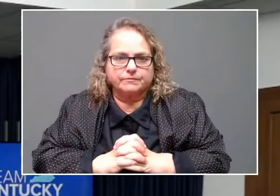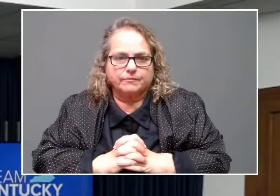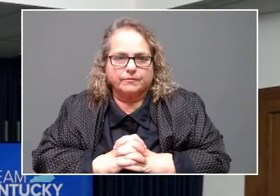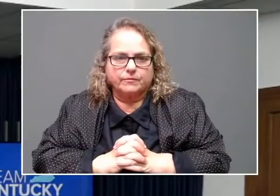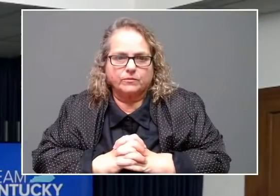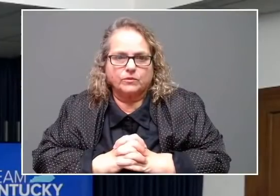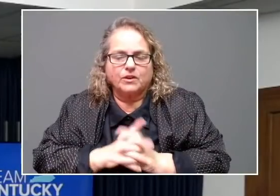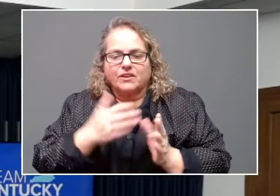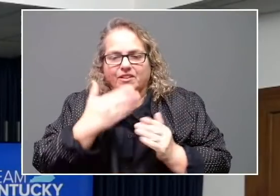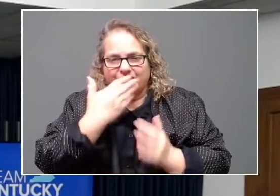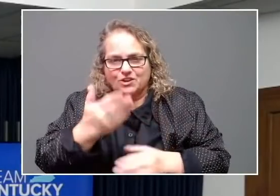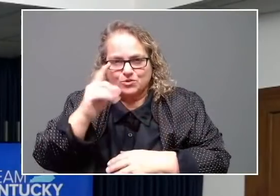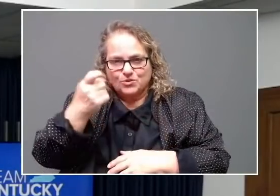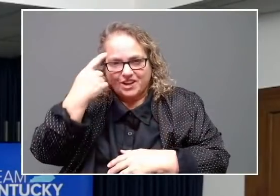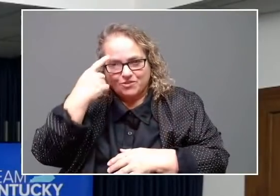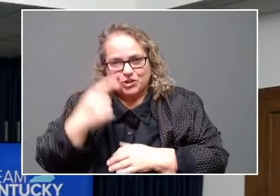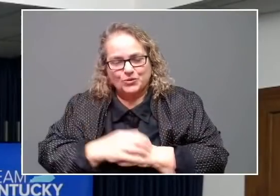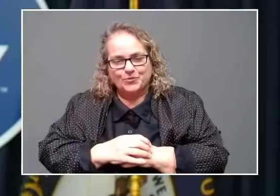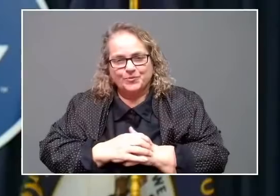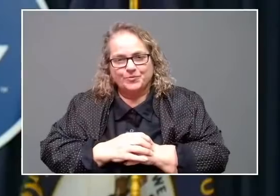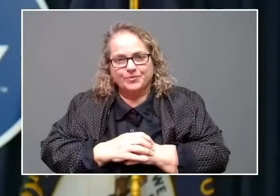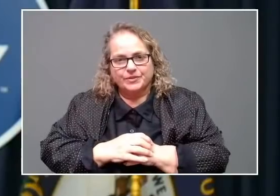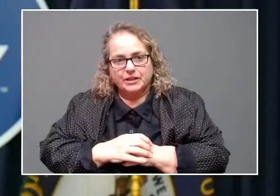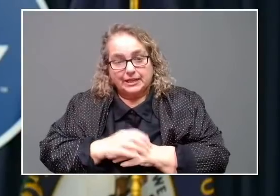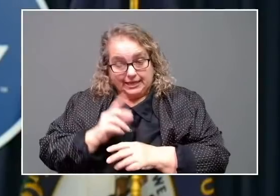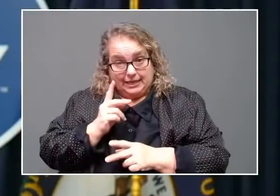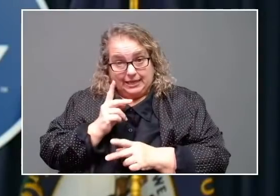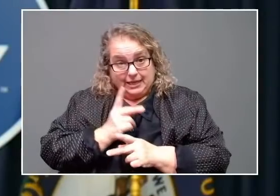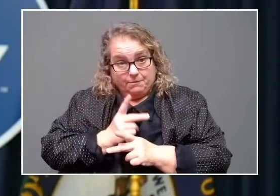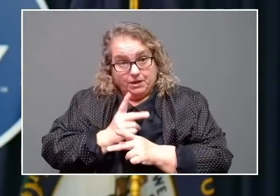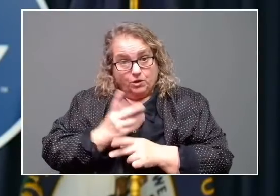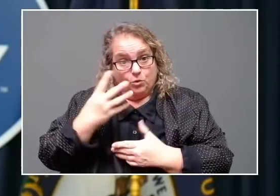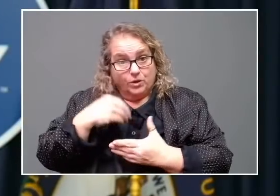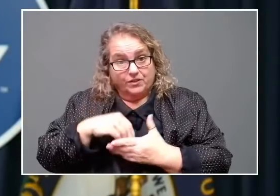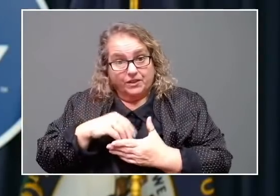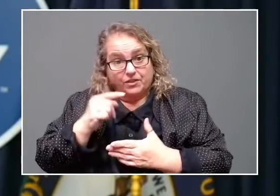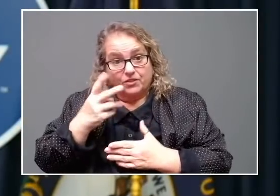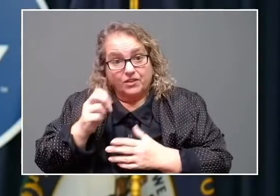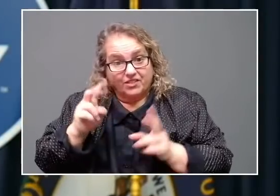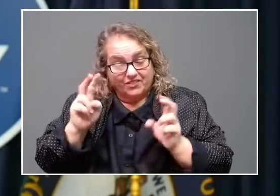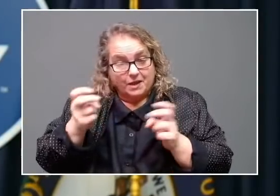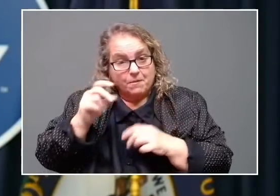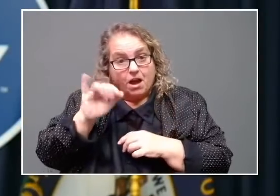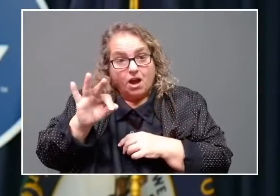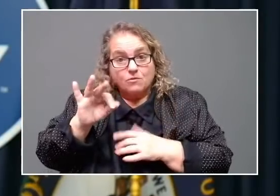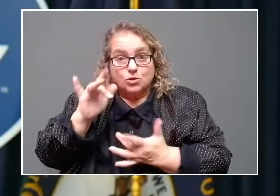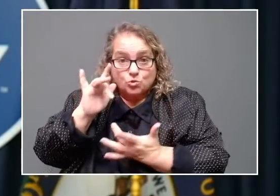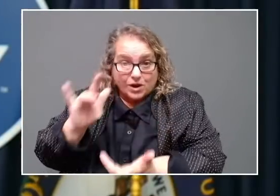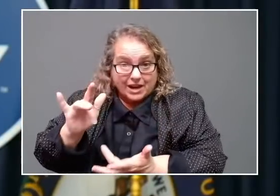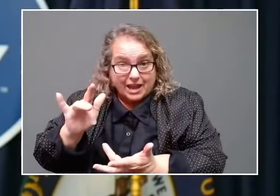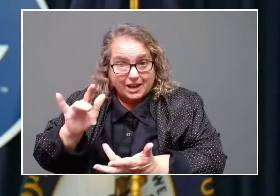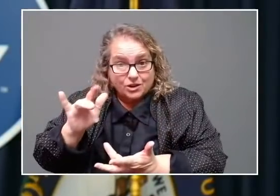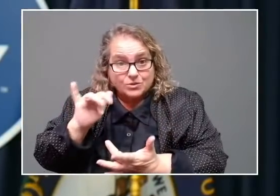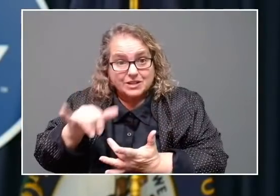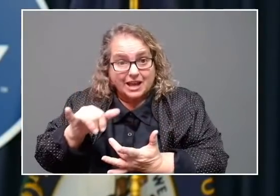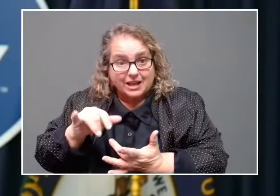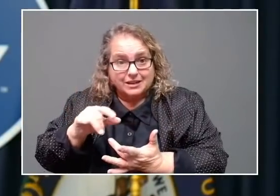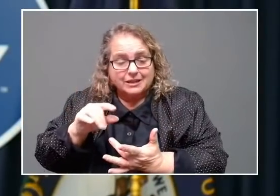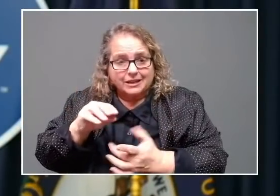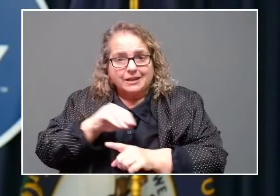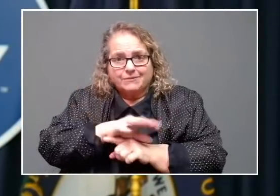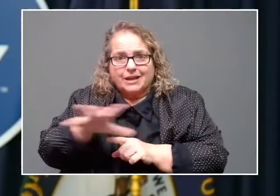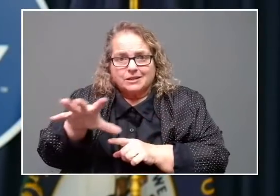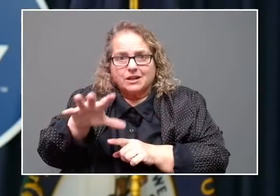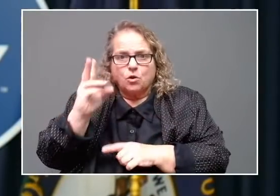Thank you, Governor. So keeping in on the theme of the tornadoes that affected the far west part